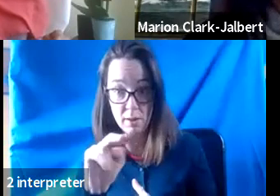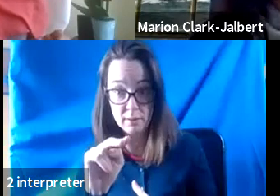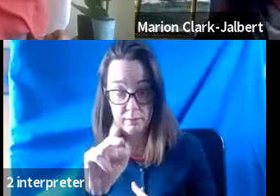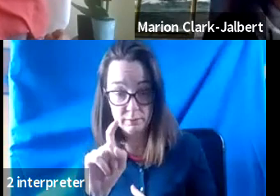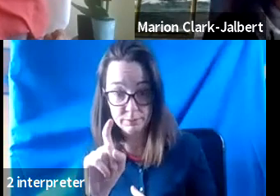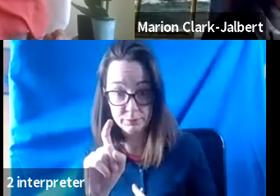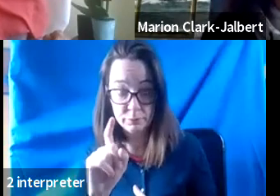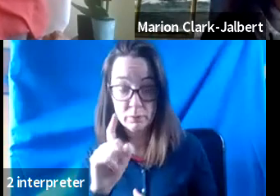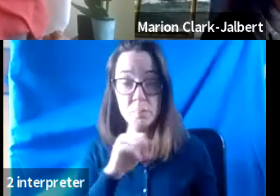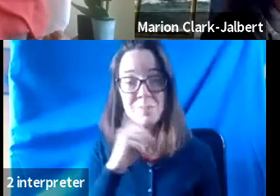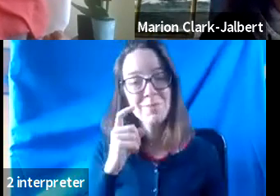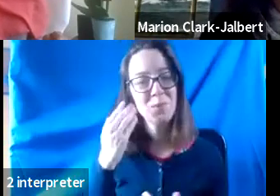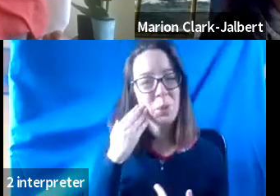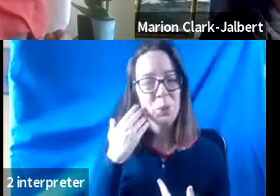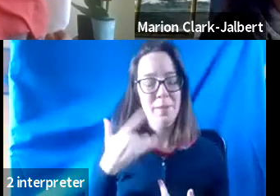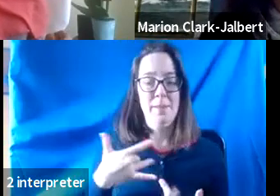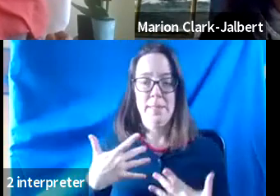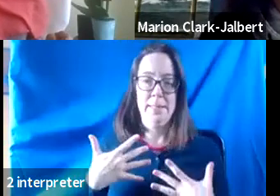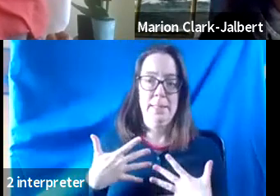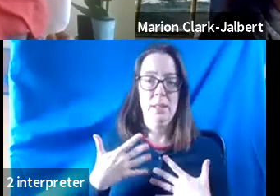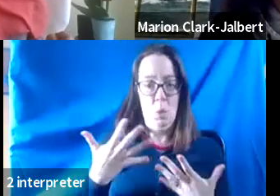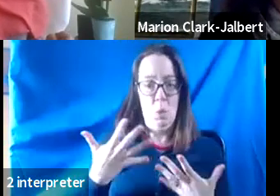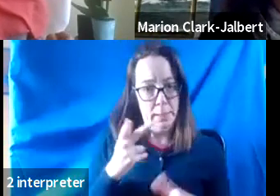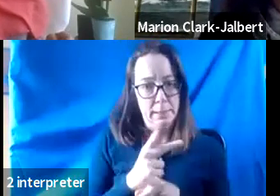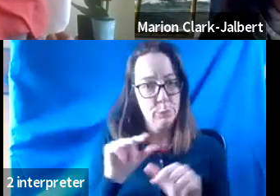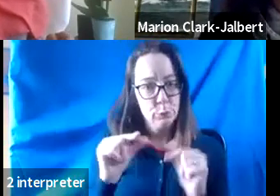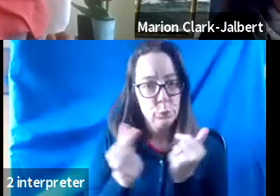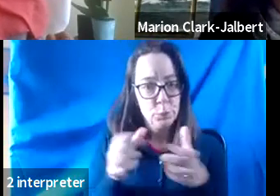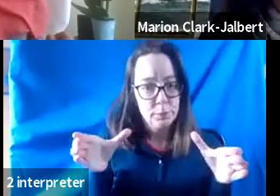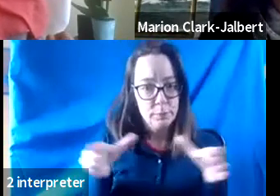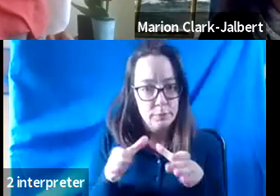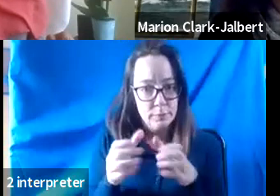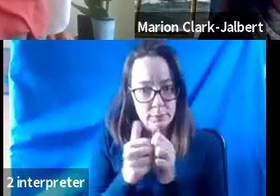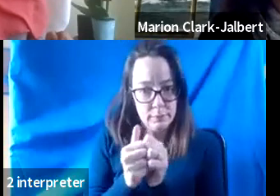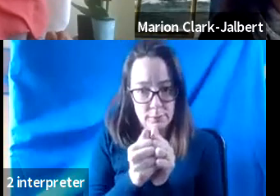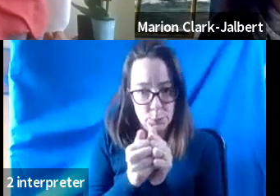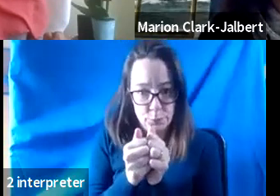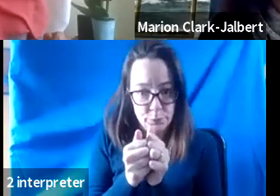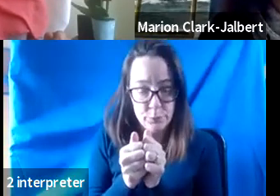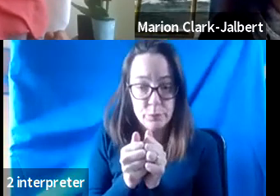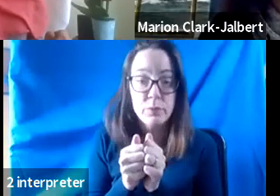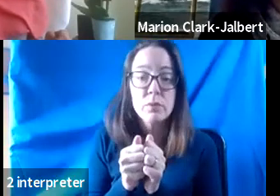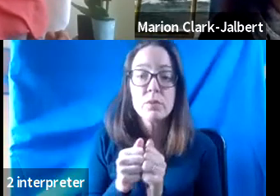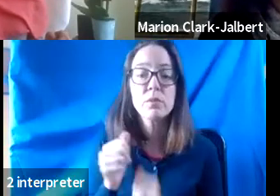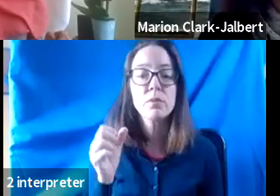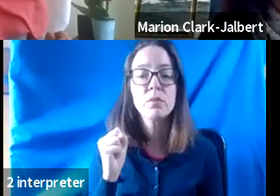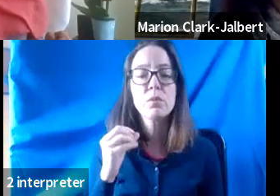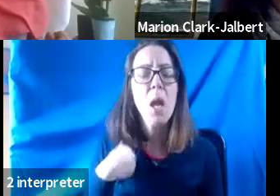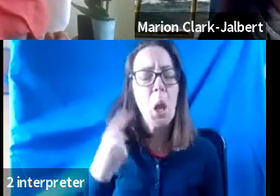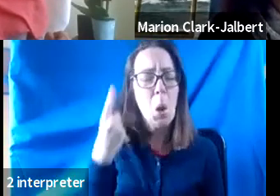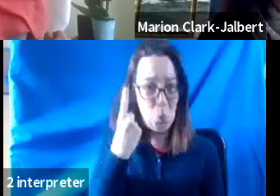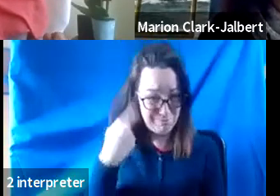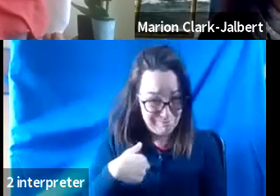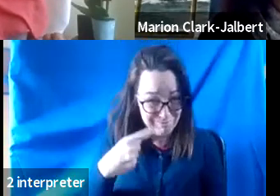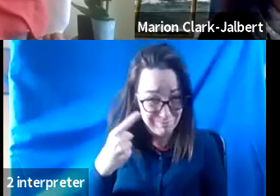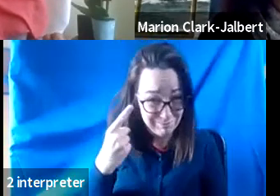want to keep the group together, we want to keep it cohesive, and keeping that in mind. So I just want to see if I'm on the right track.